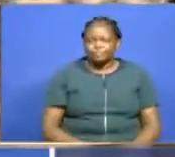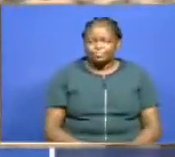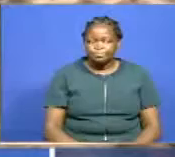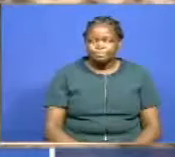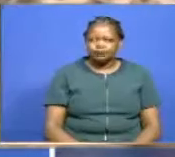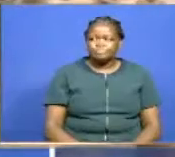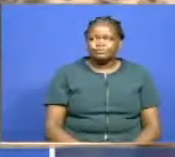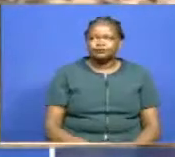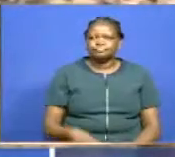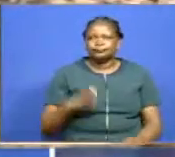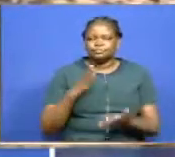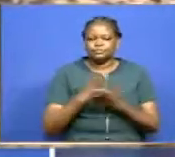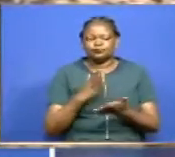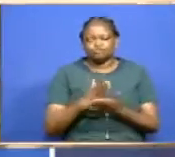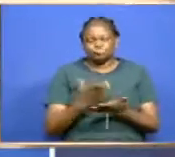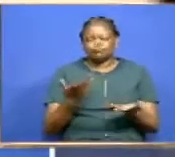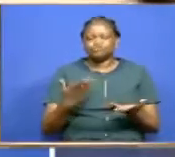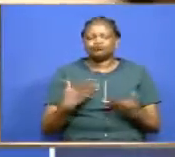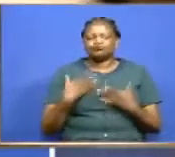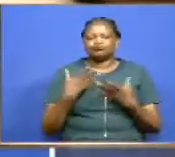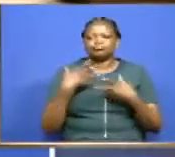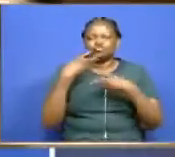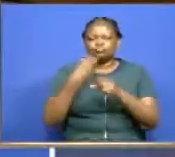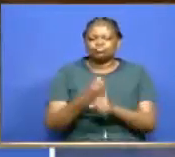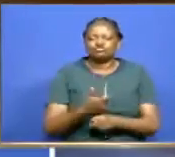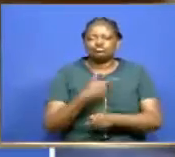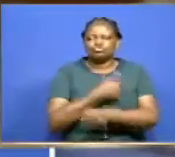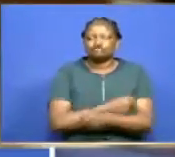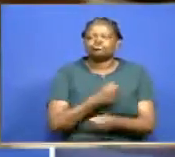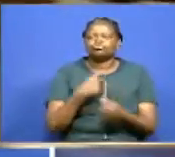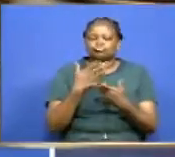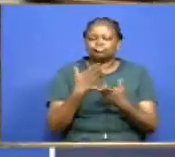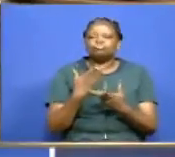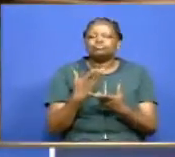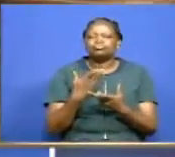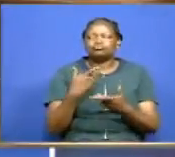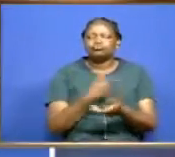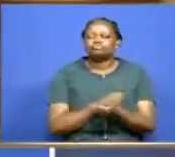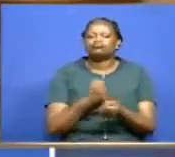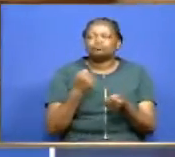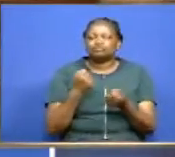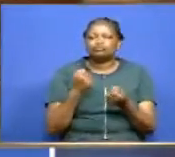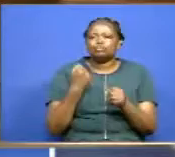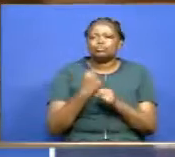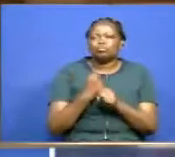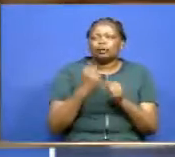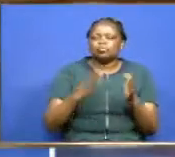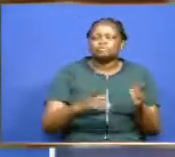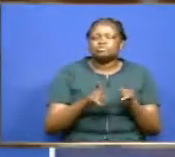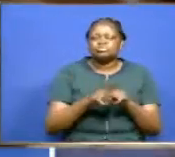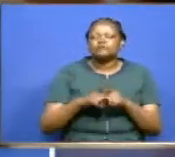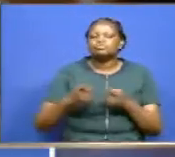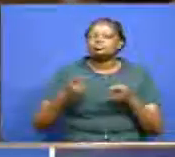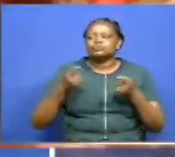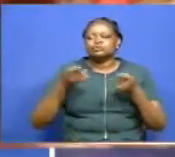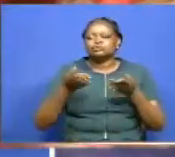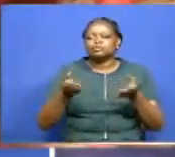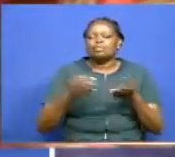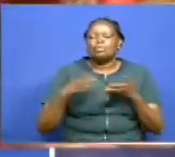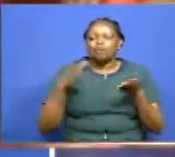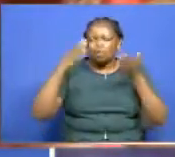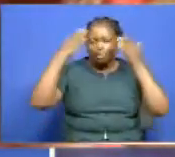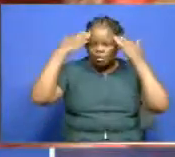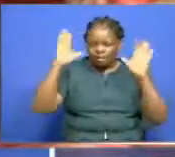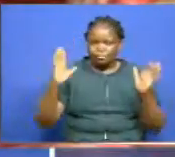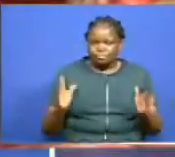restore confidence in the jab that is currently being administered to frontline workers, even as they call for more public sensitization. There